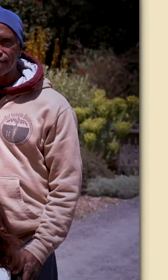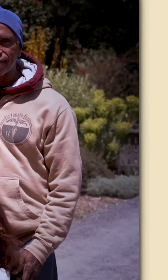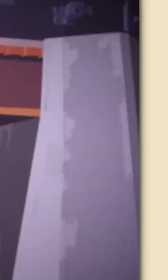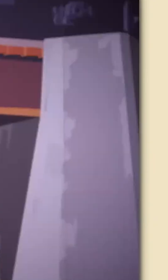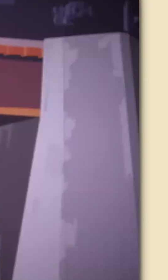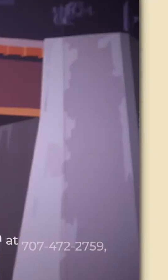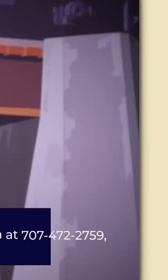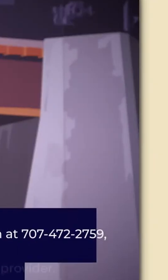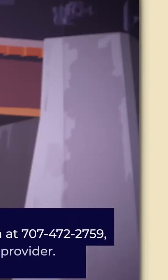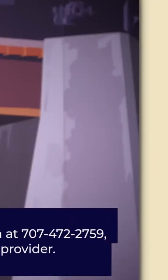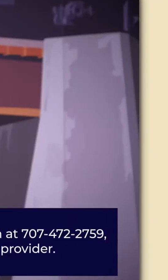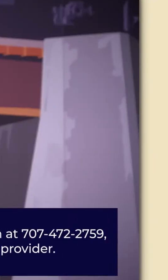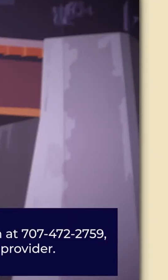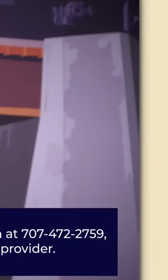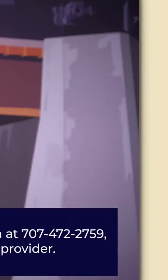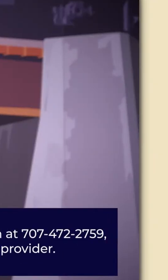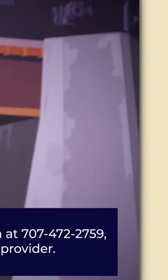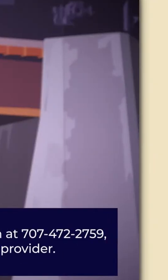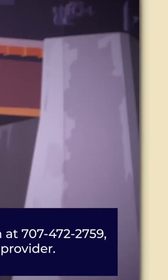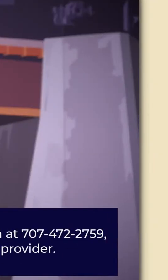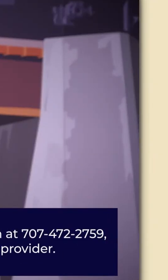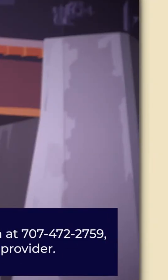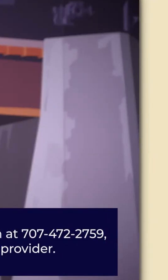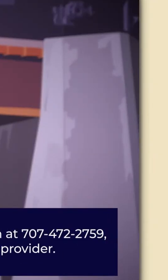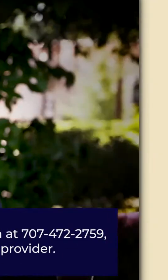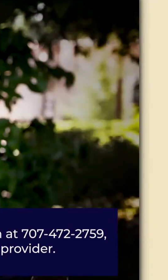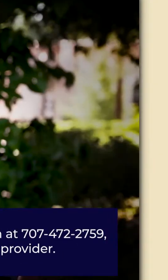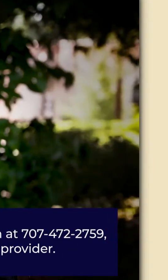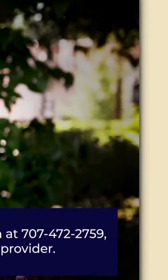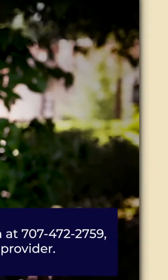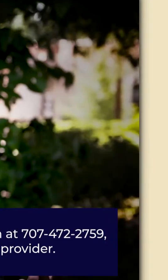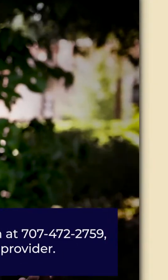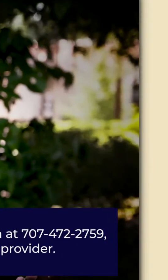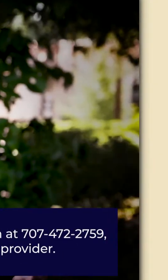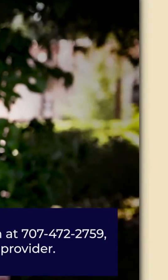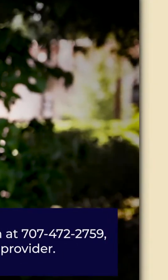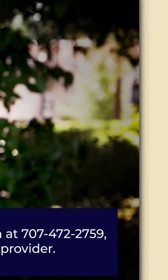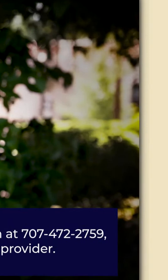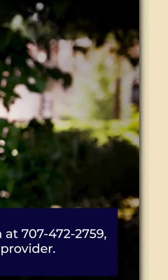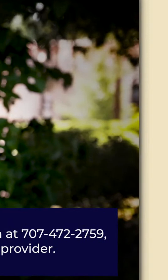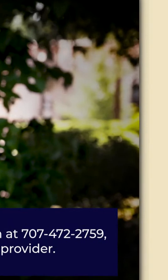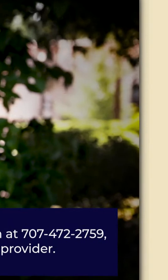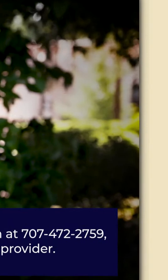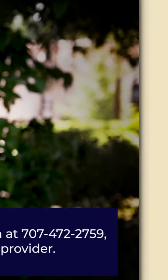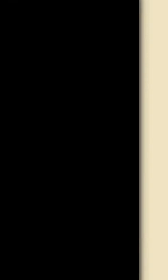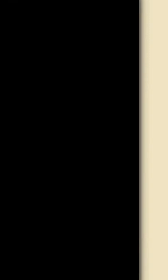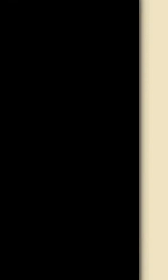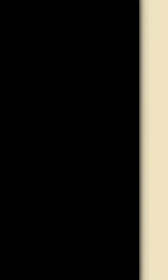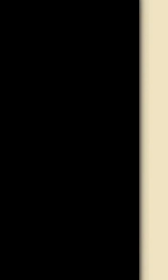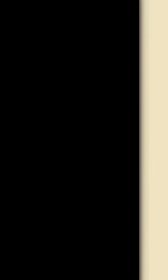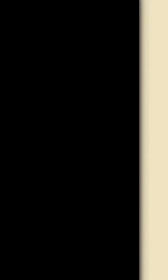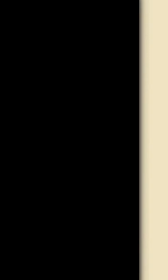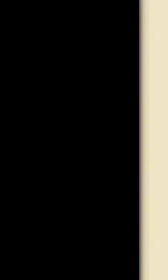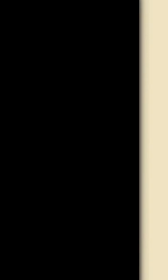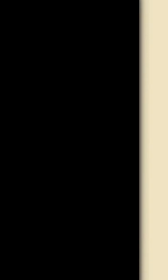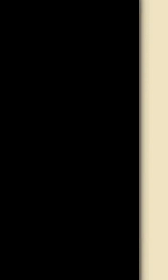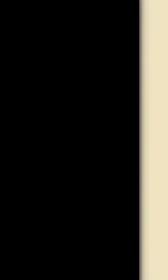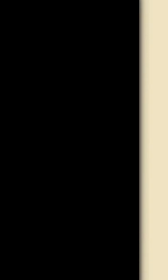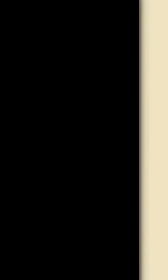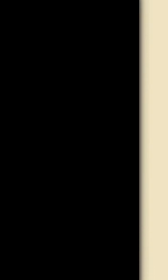ohana too. Because it's the only way to stop the spread of coronavirus. So please get vaccinated.